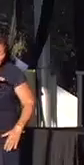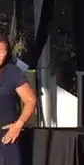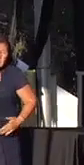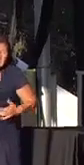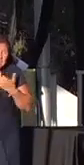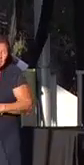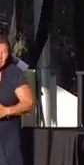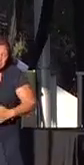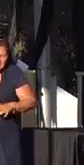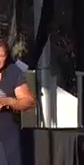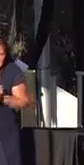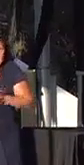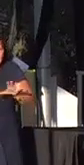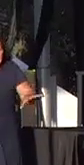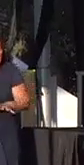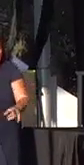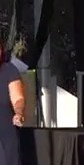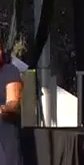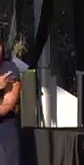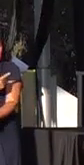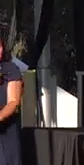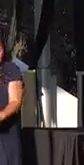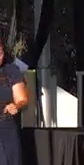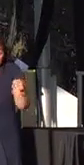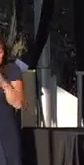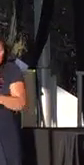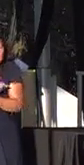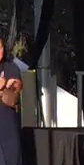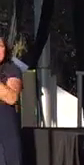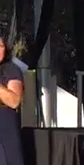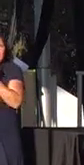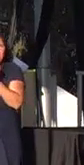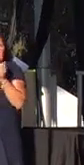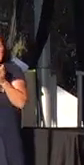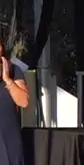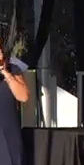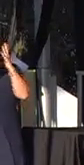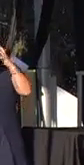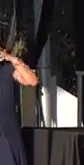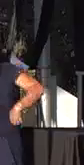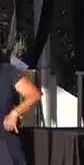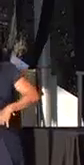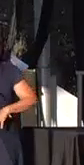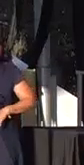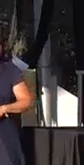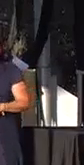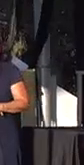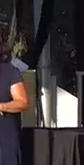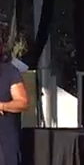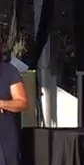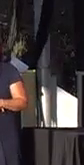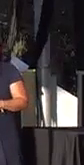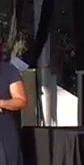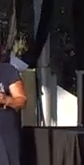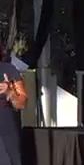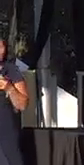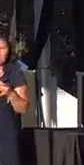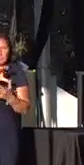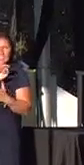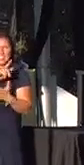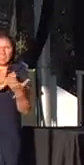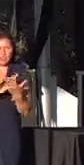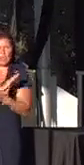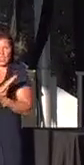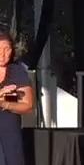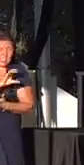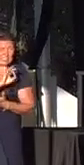doing something right. We gonna fight together and we gonna break down the walls. LGBT gonna stand with civil rights.